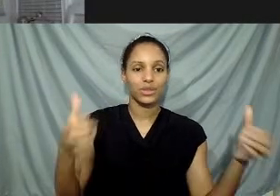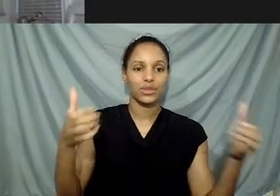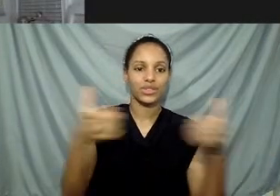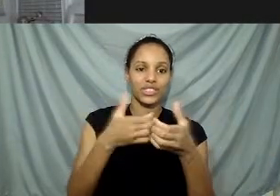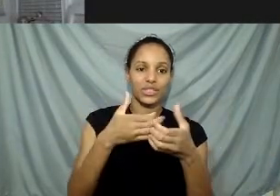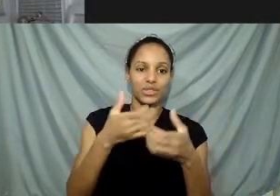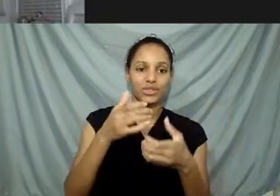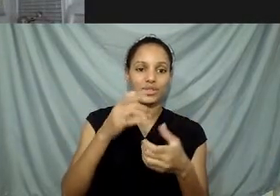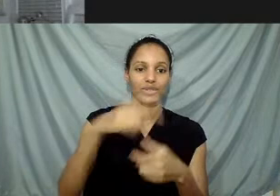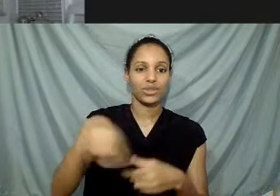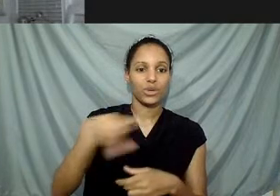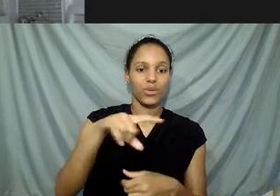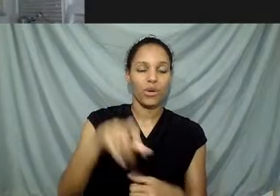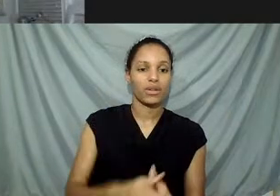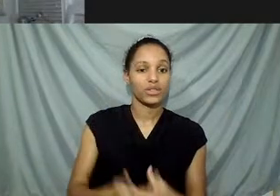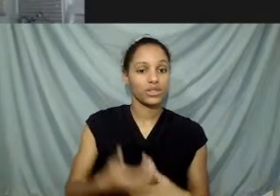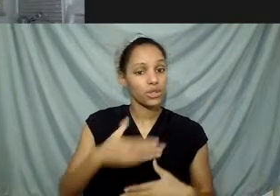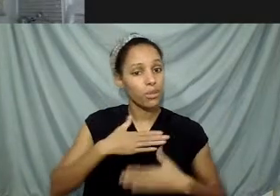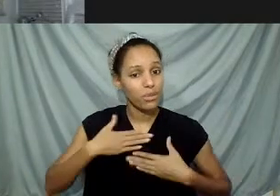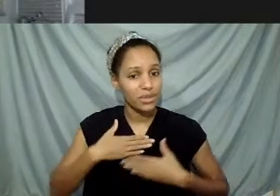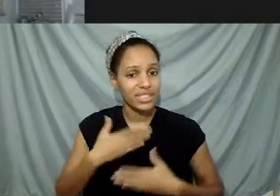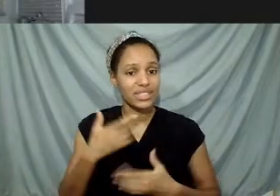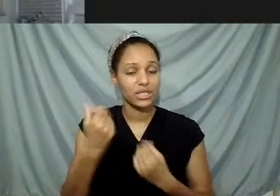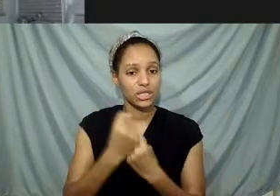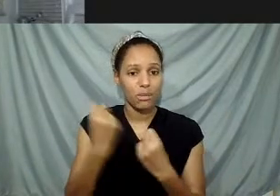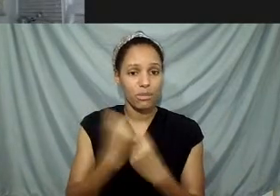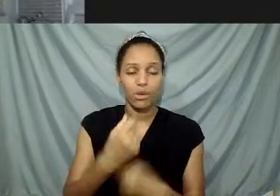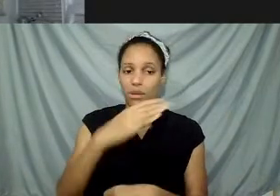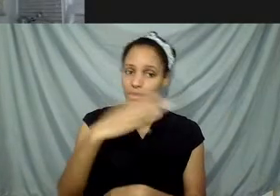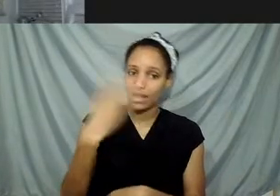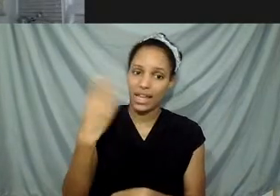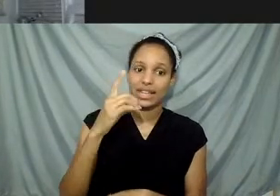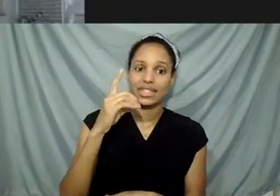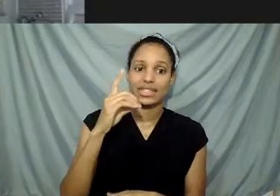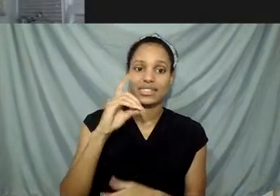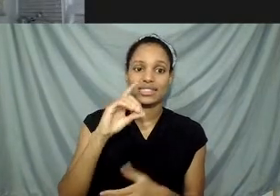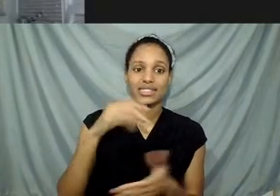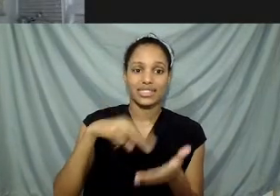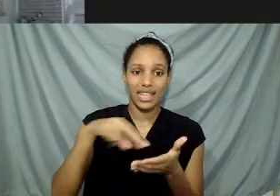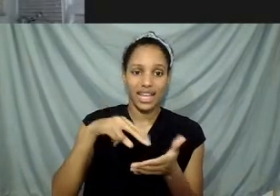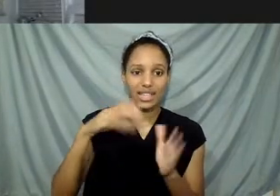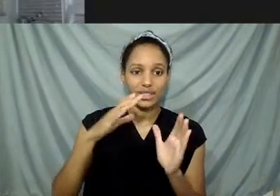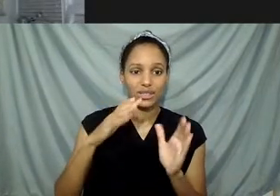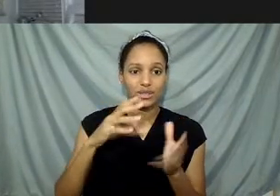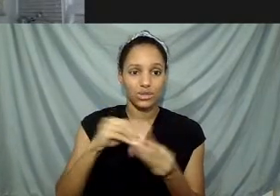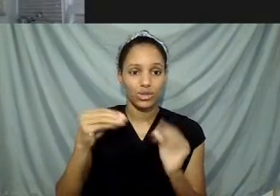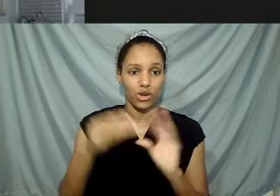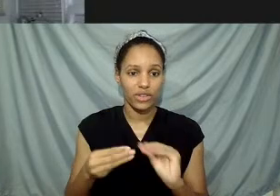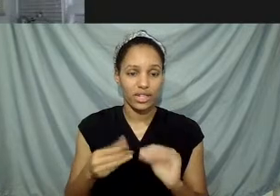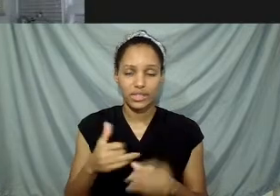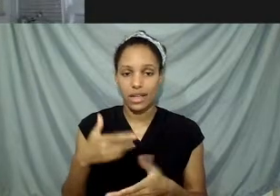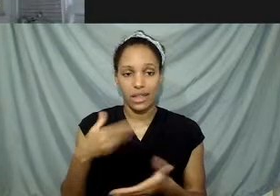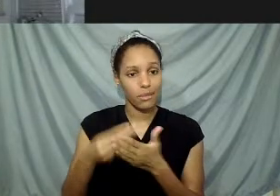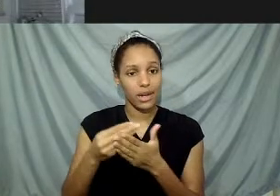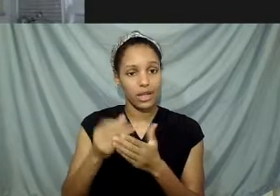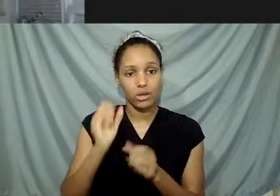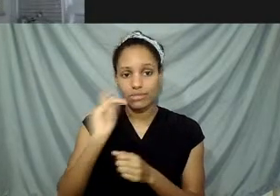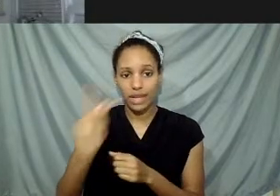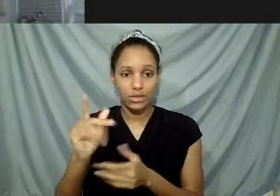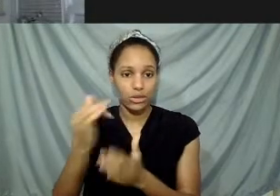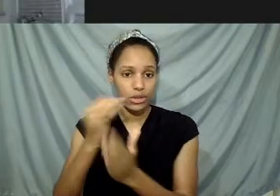you all that are watching. Don't forget, support Black Dance Stories. The money goes right back to the artists, believe it or not, and help us stay alive.